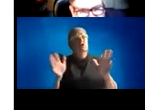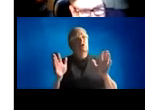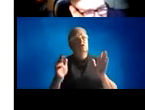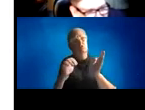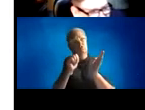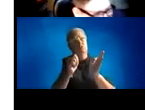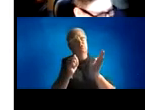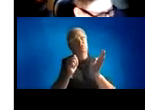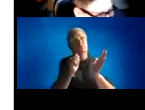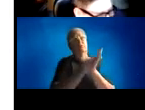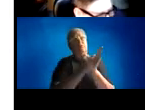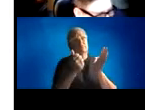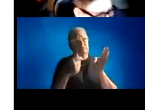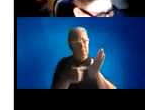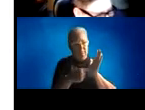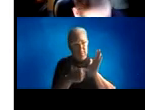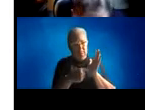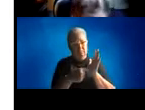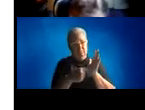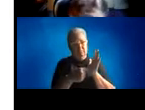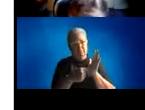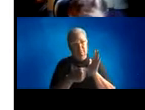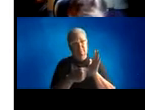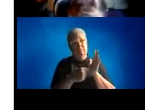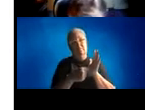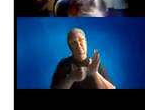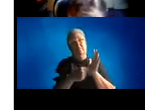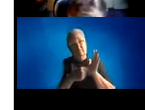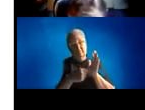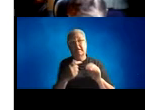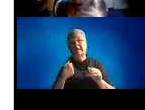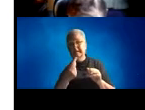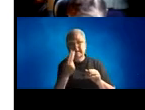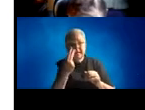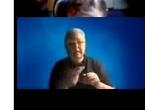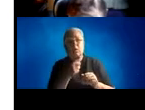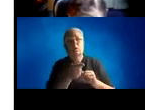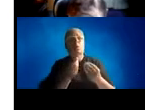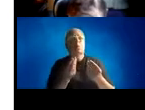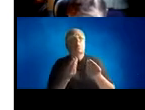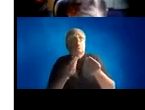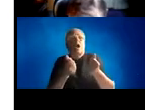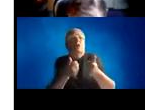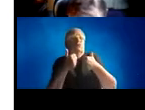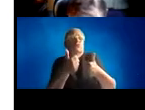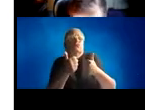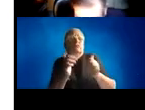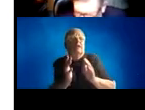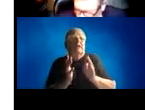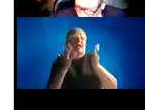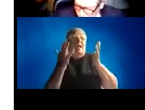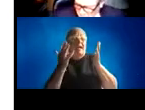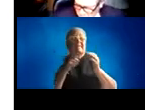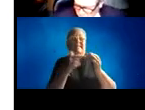research, and what we're able to, of course, establish is the quality of life for persons with physical disability is low,